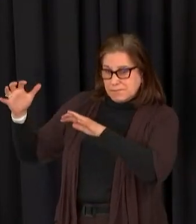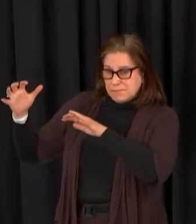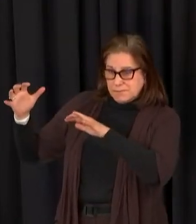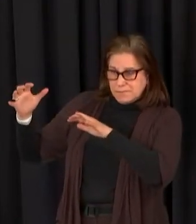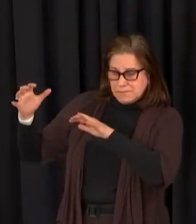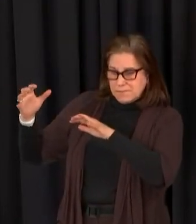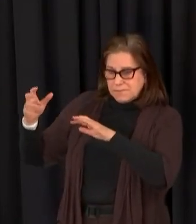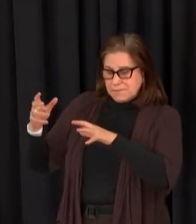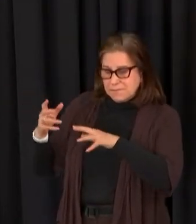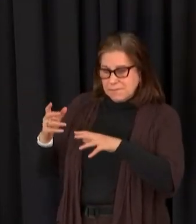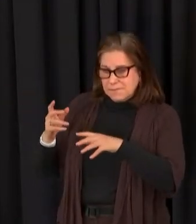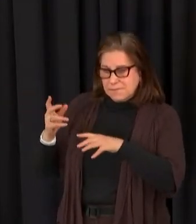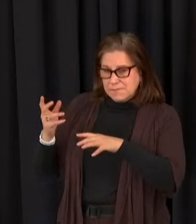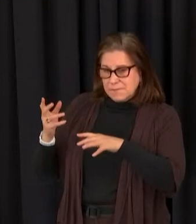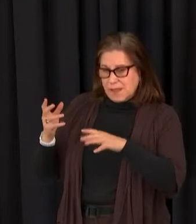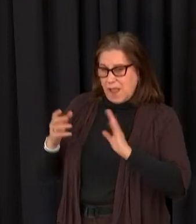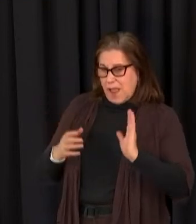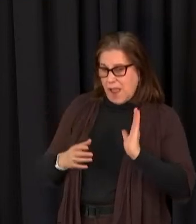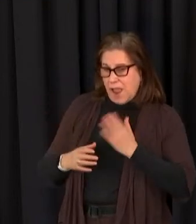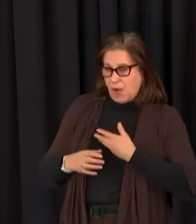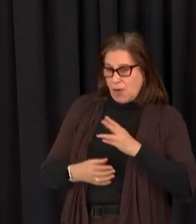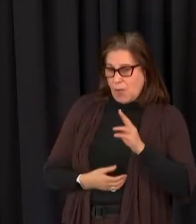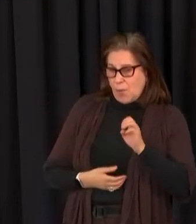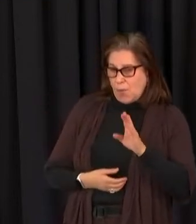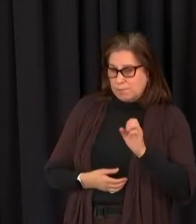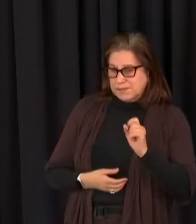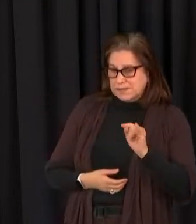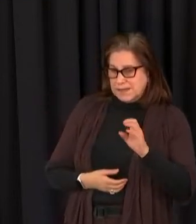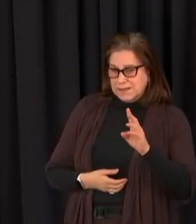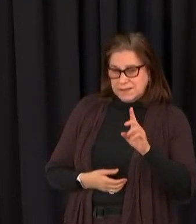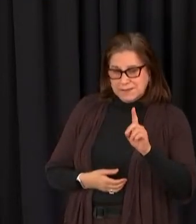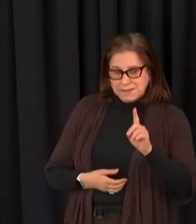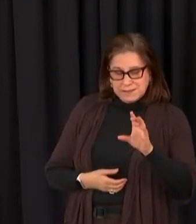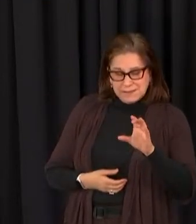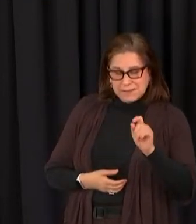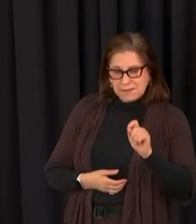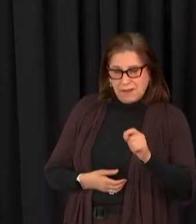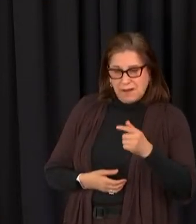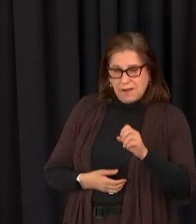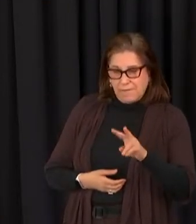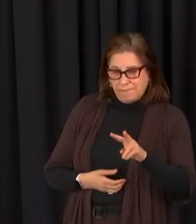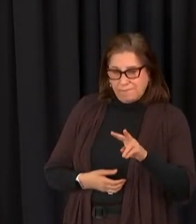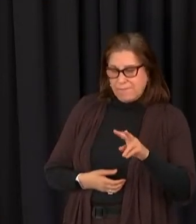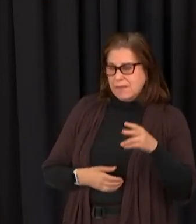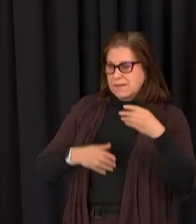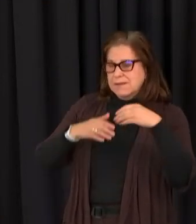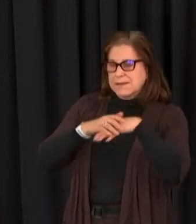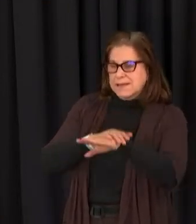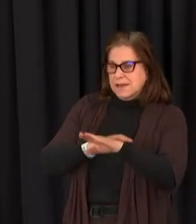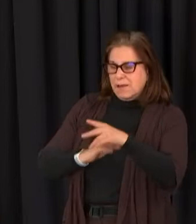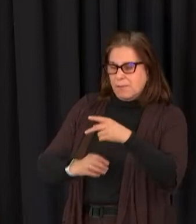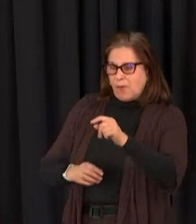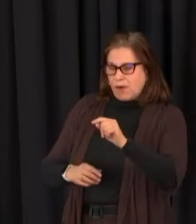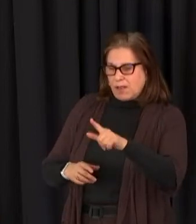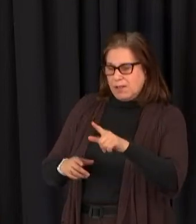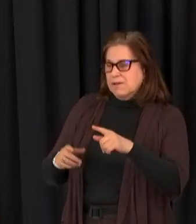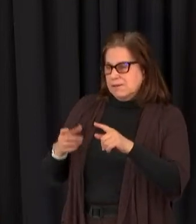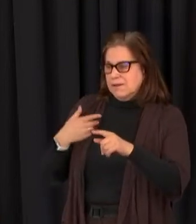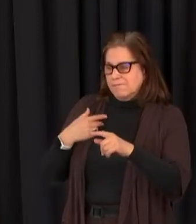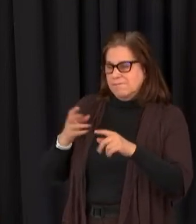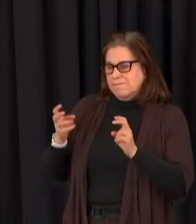prior on our website, dc.gov, heading into the portal. And that's what caused, again, same thing,